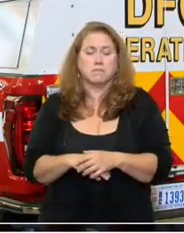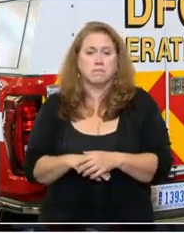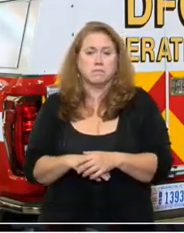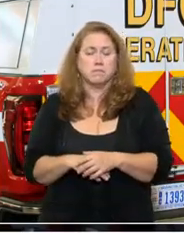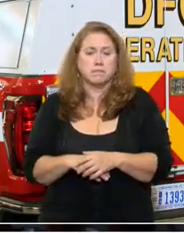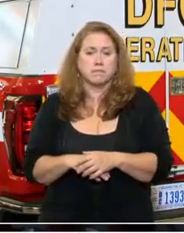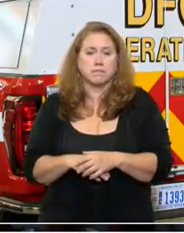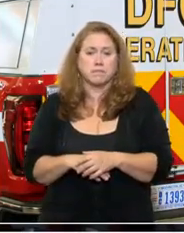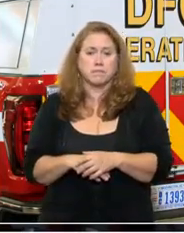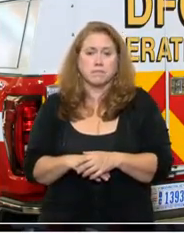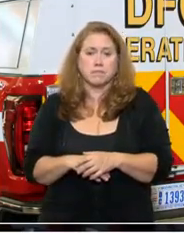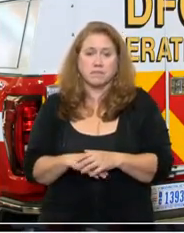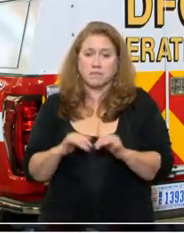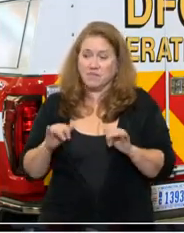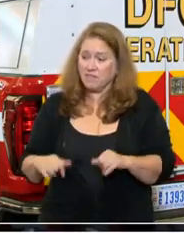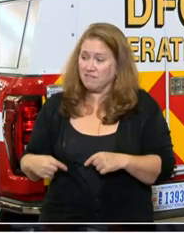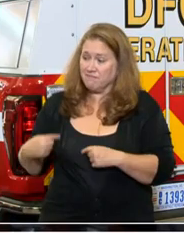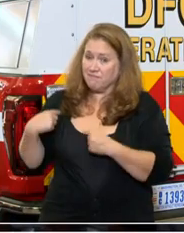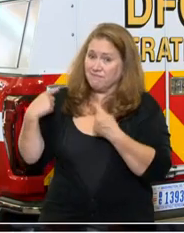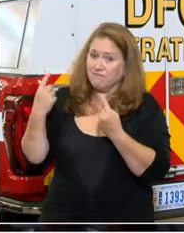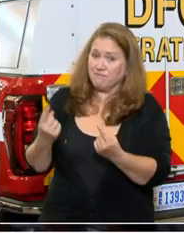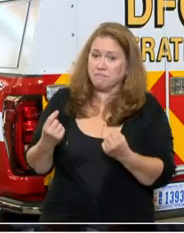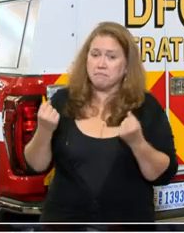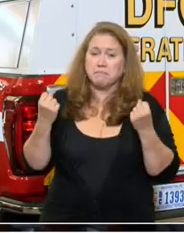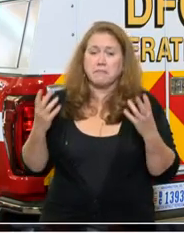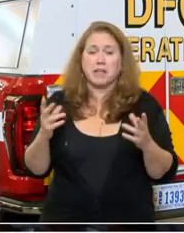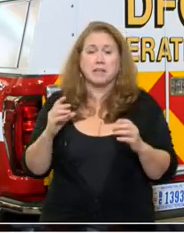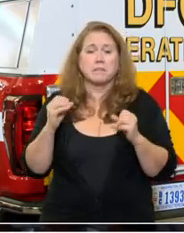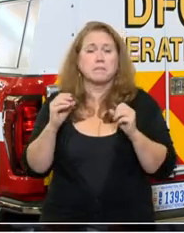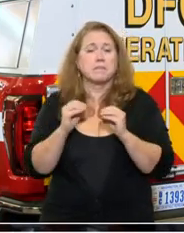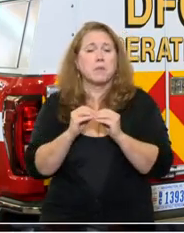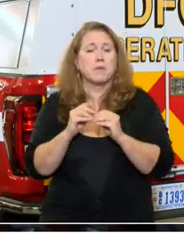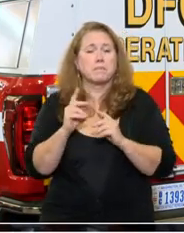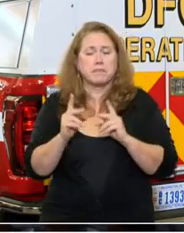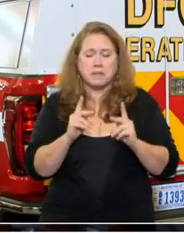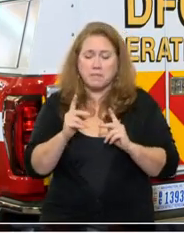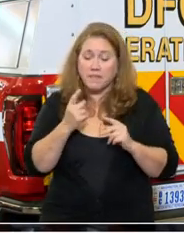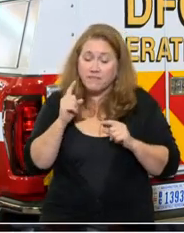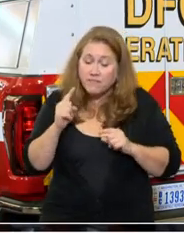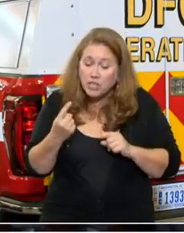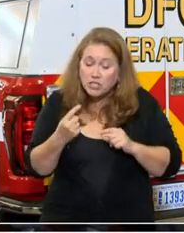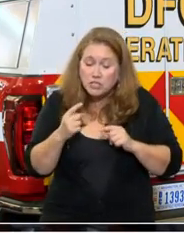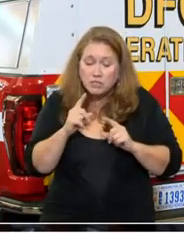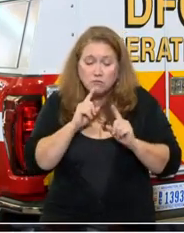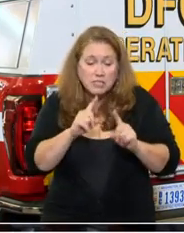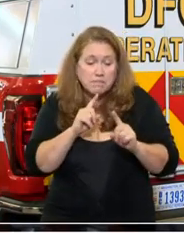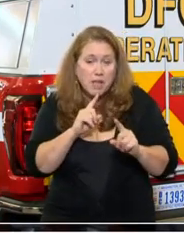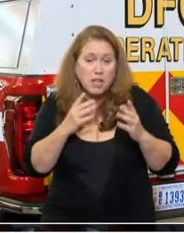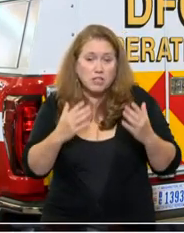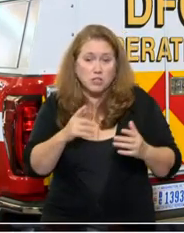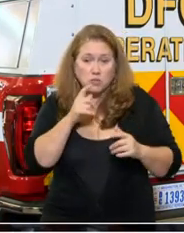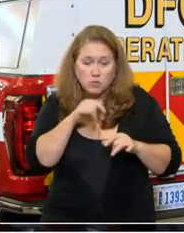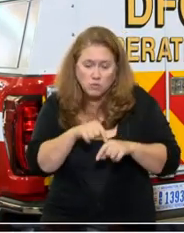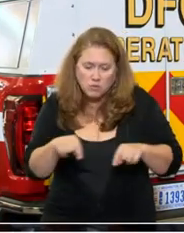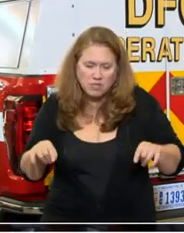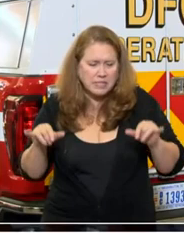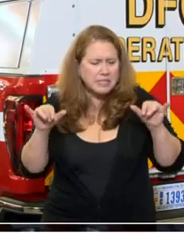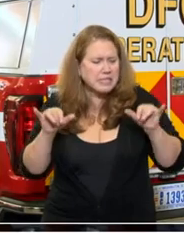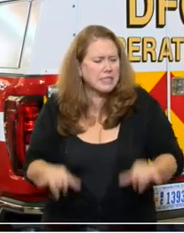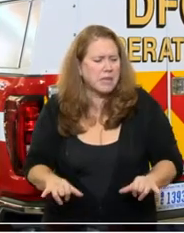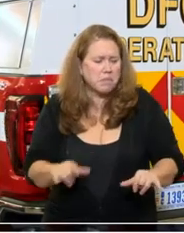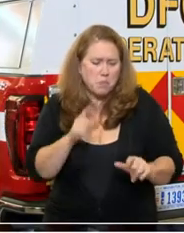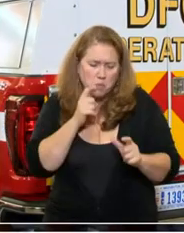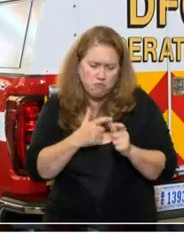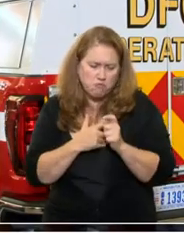acted similarly in their day-to-day jobs. We think about the men and women who were just kids